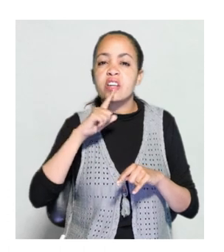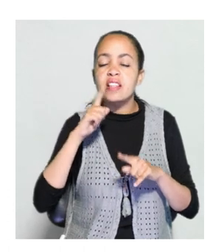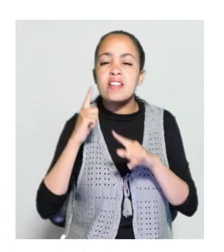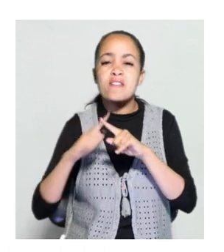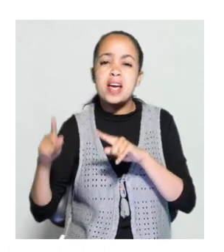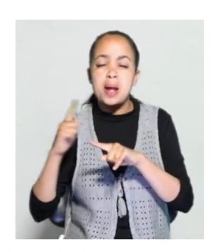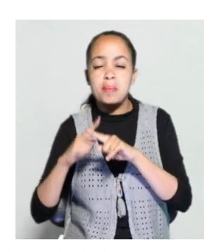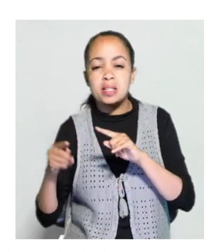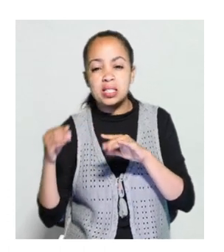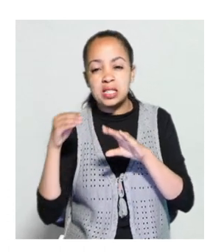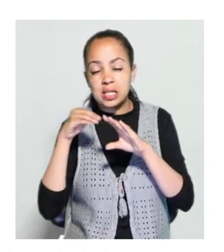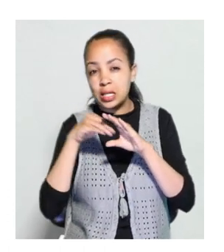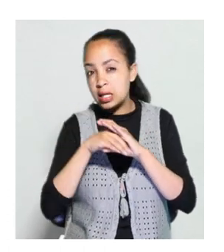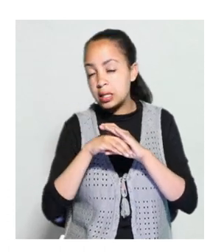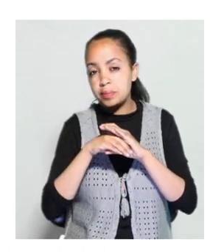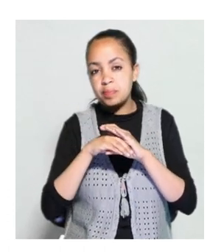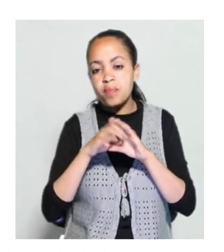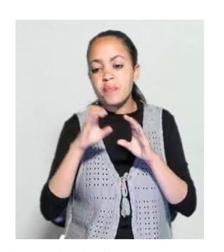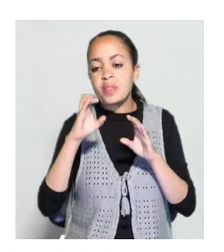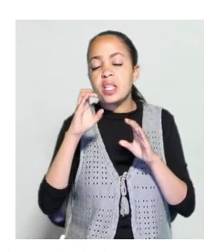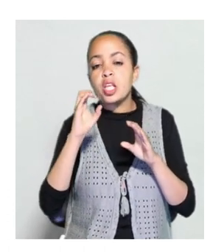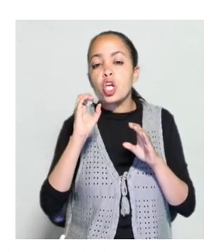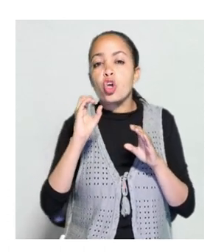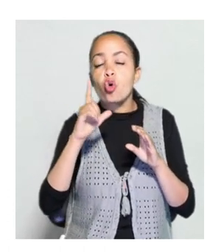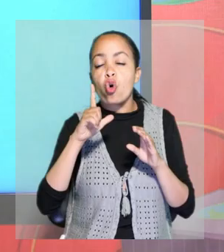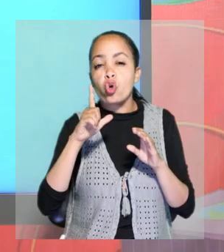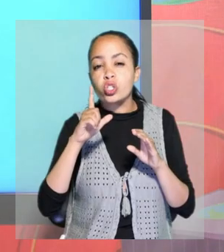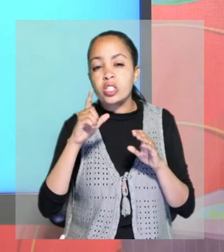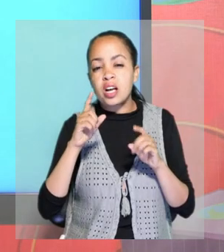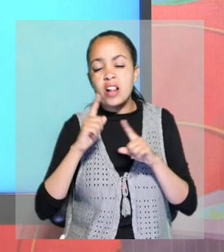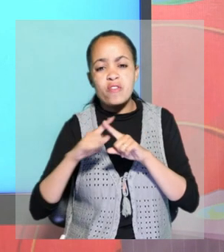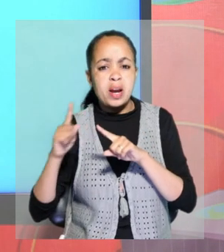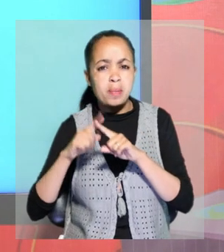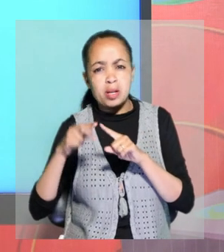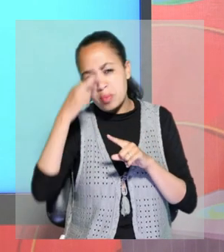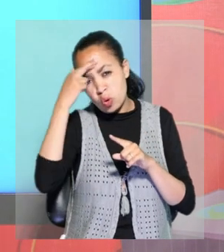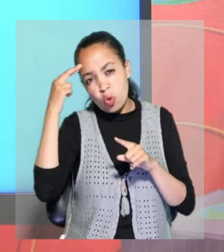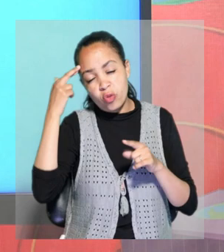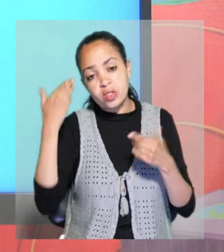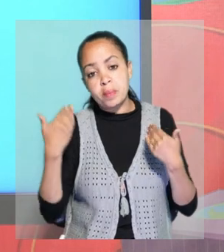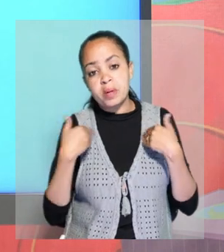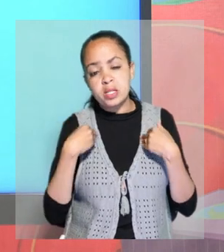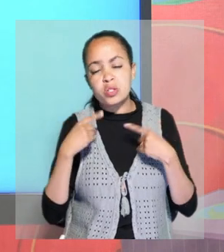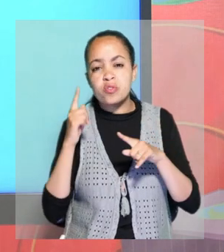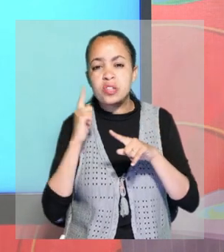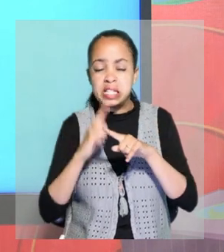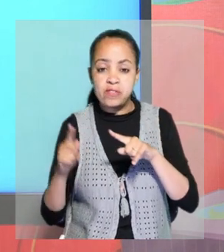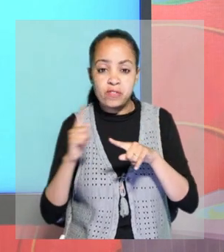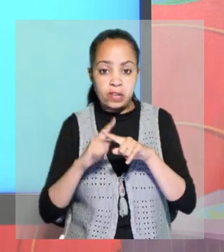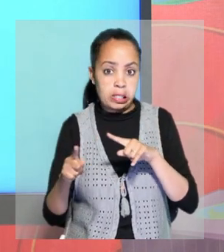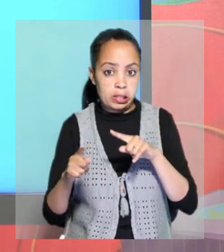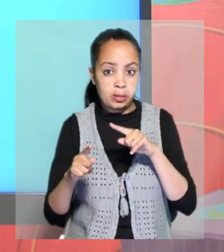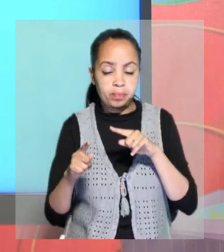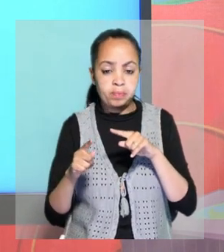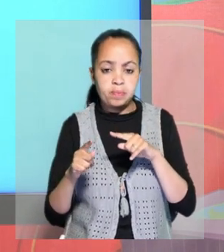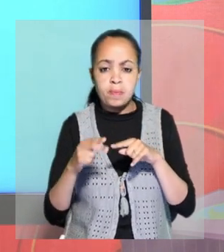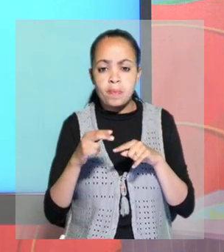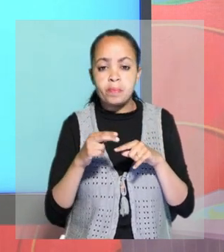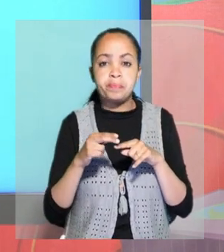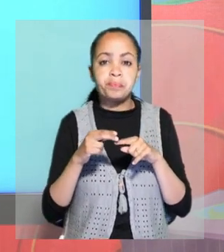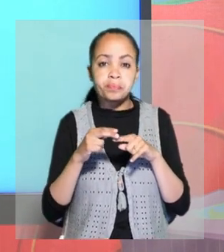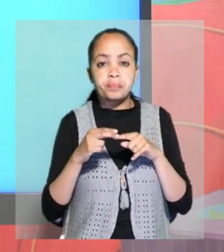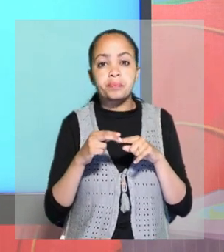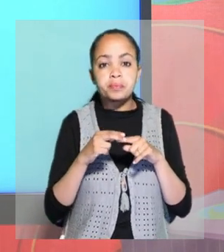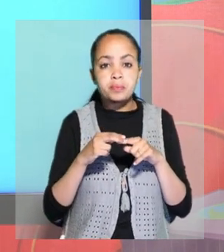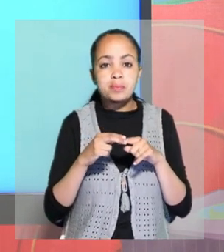the variability in term of ecological variability, because of the presence of different biome, because of